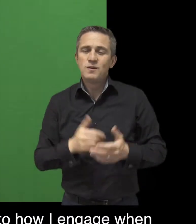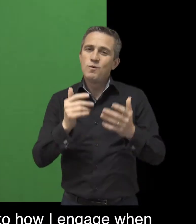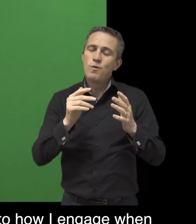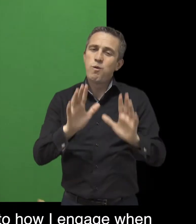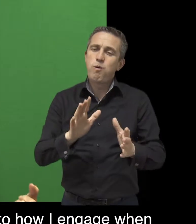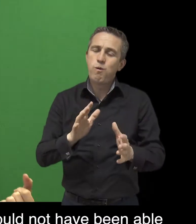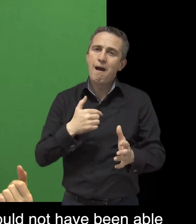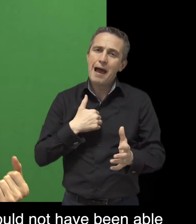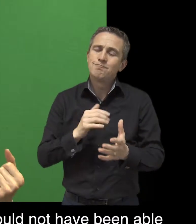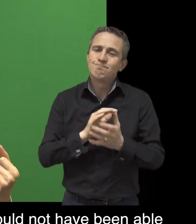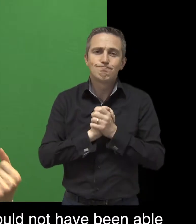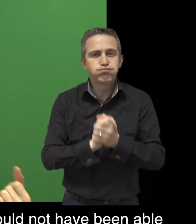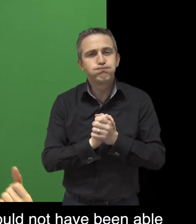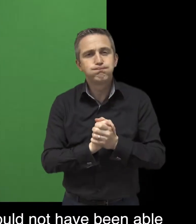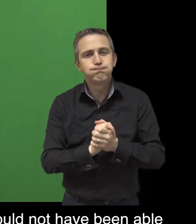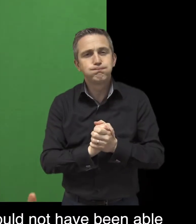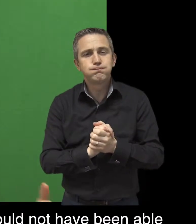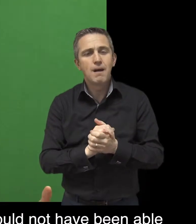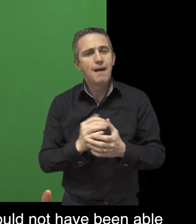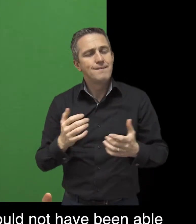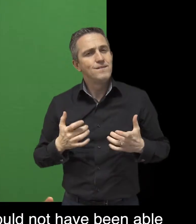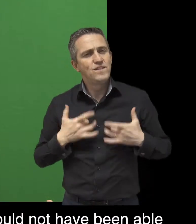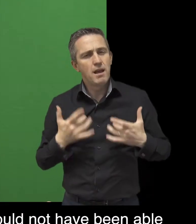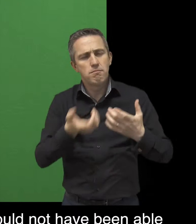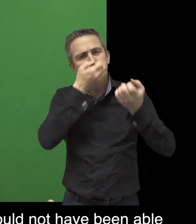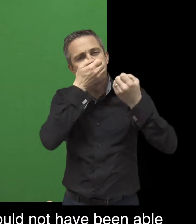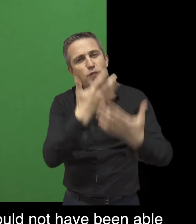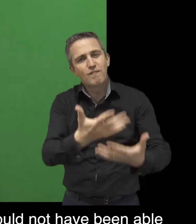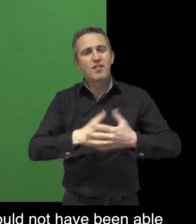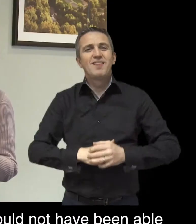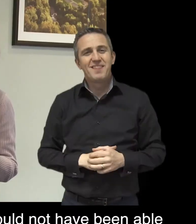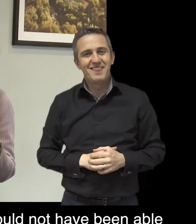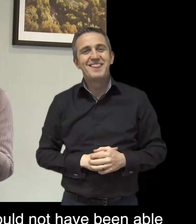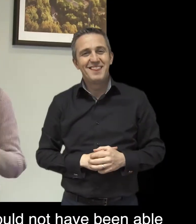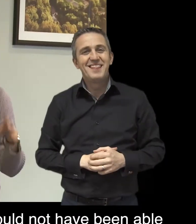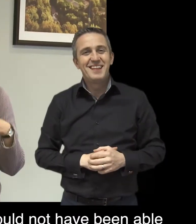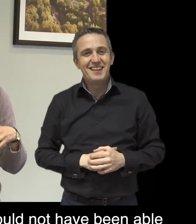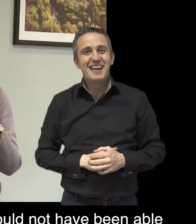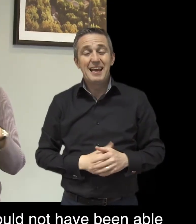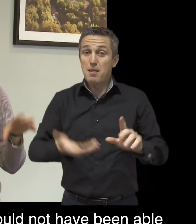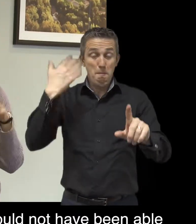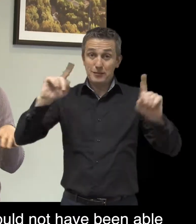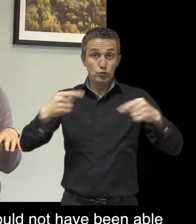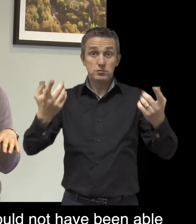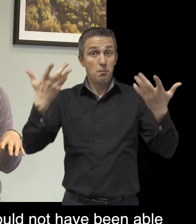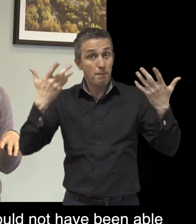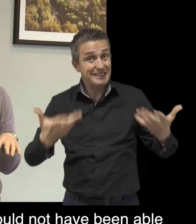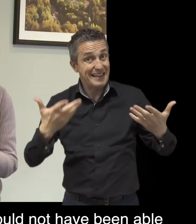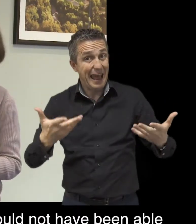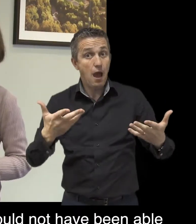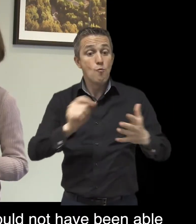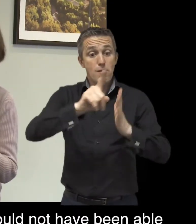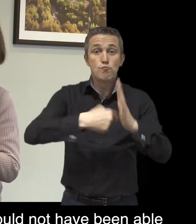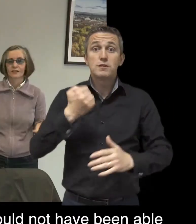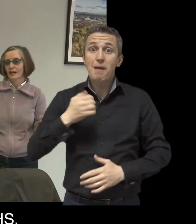tell you just what a great feeling that is, and how I would not have been able to do this without the My